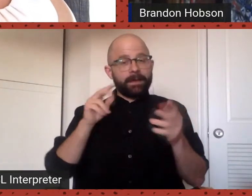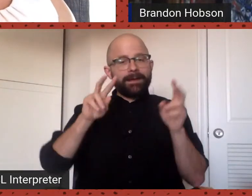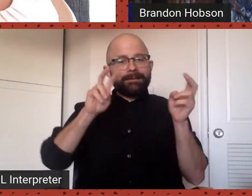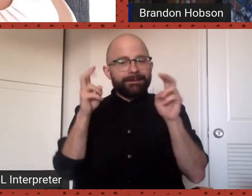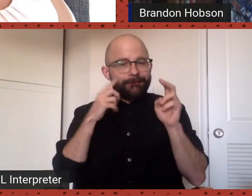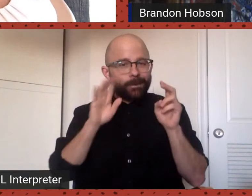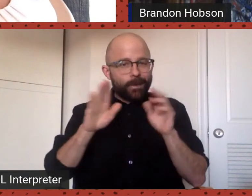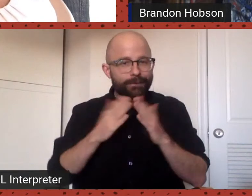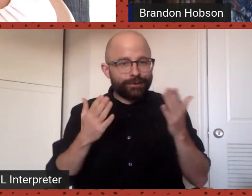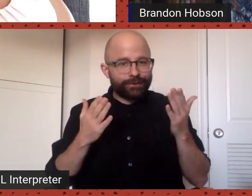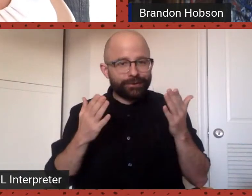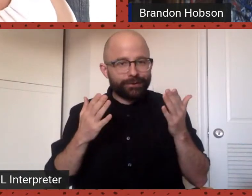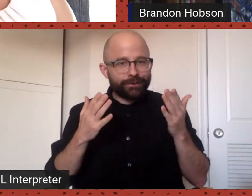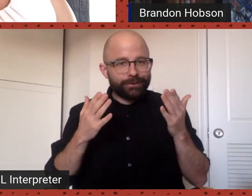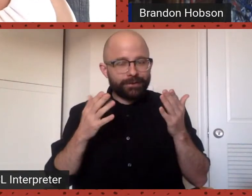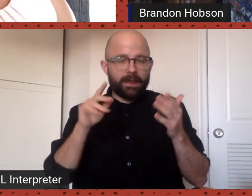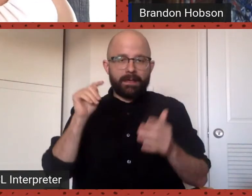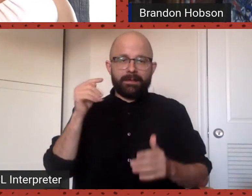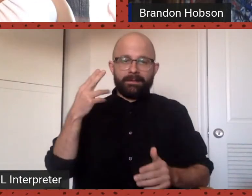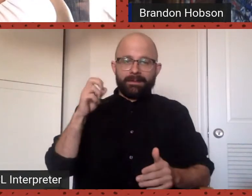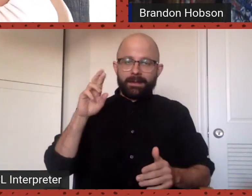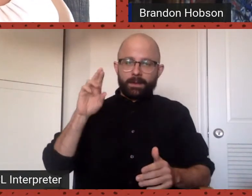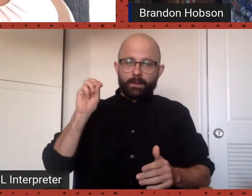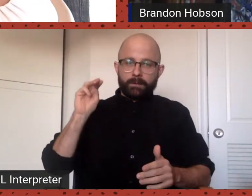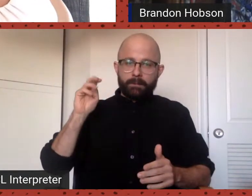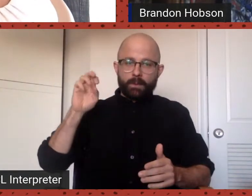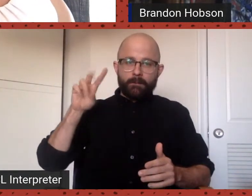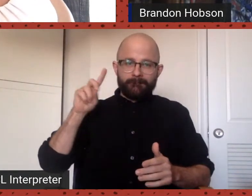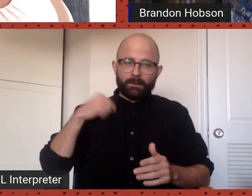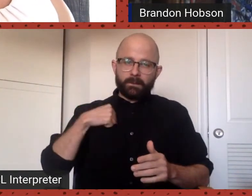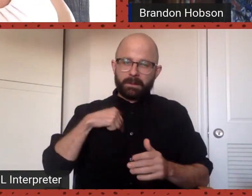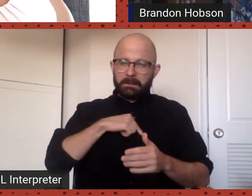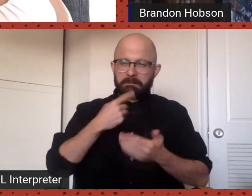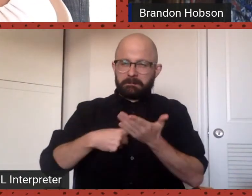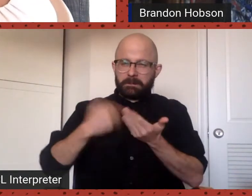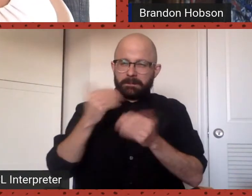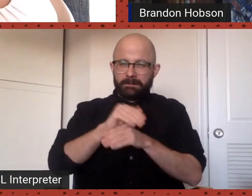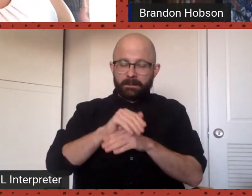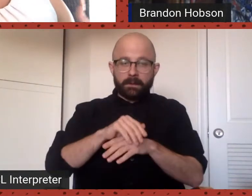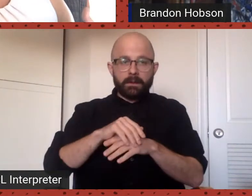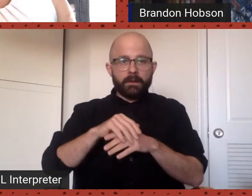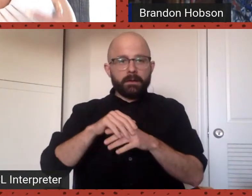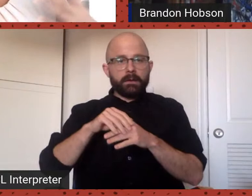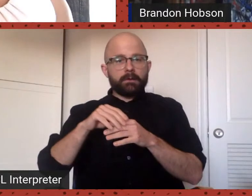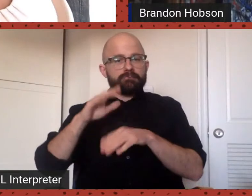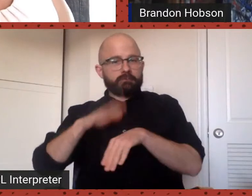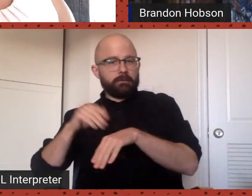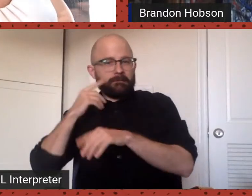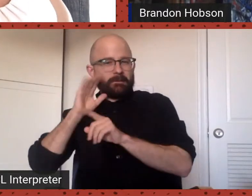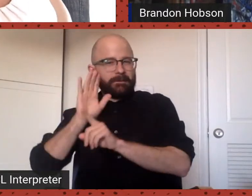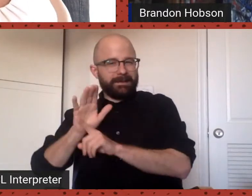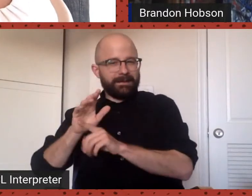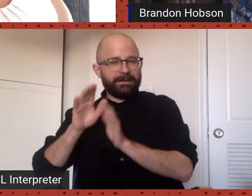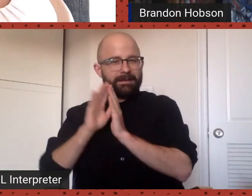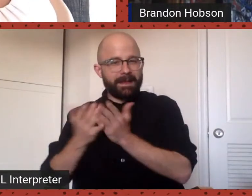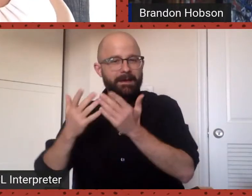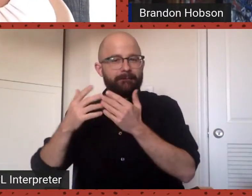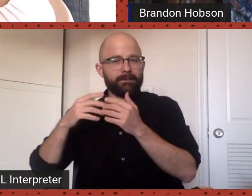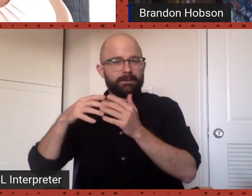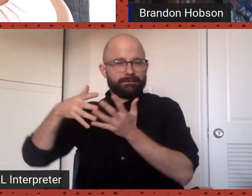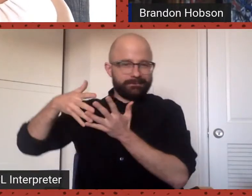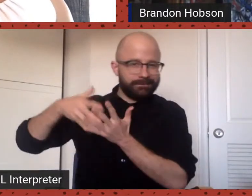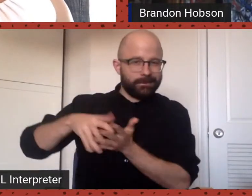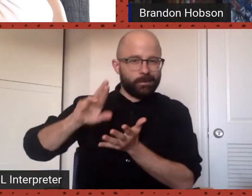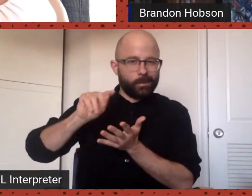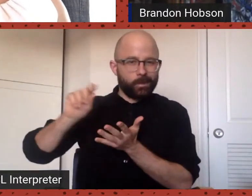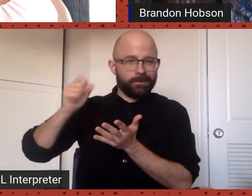The Removed, which we're discussing this evening, calls forth the novel's roots in the history and ongoing